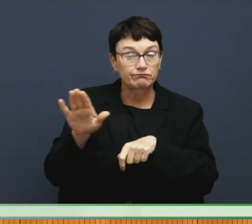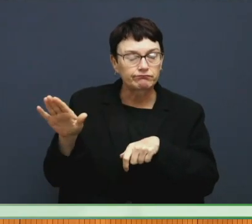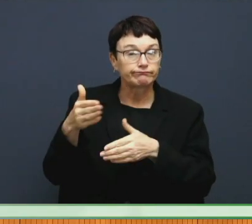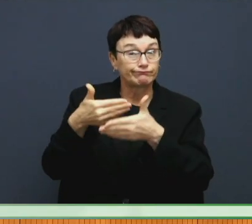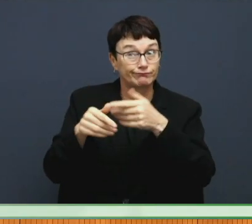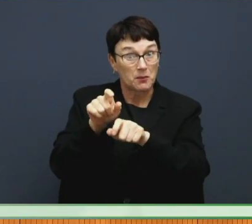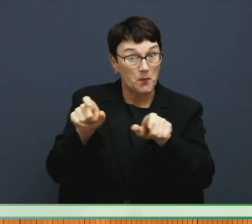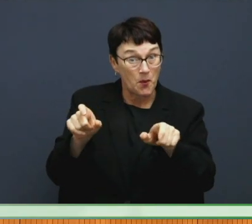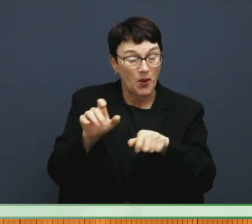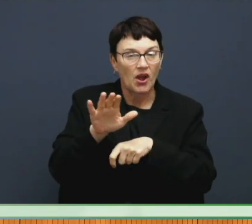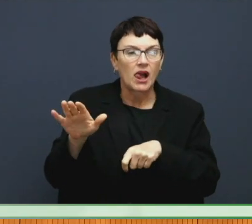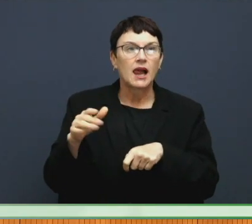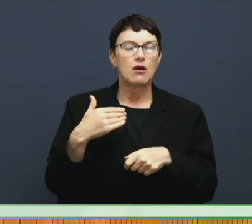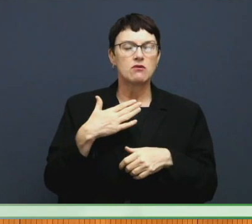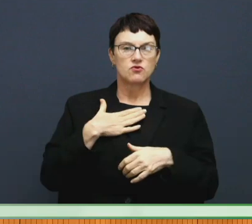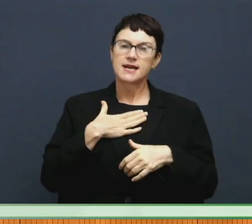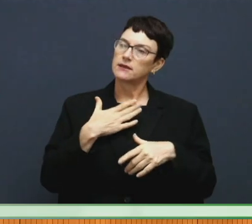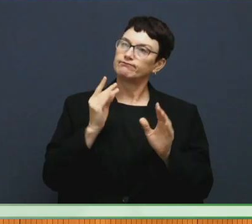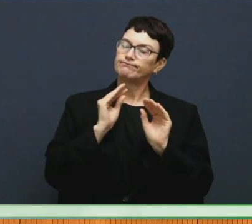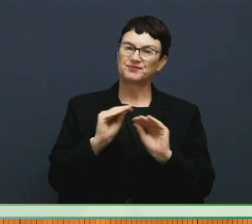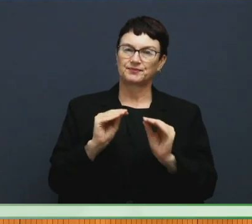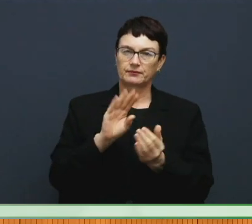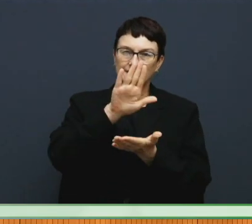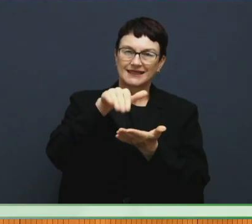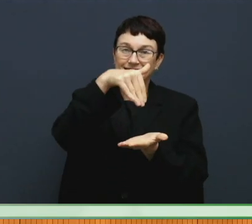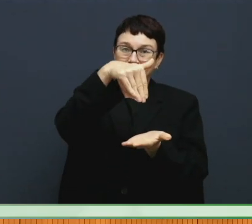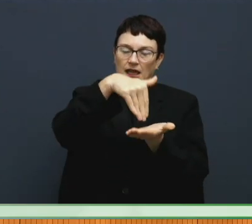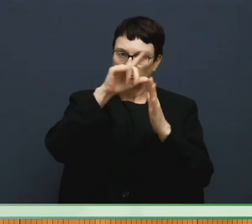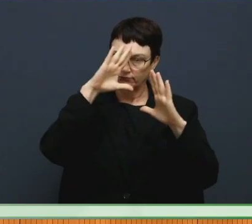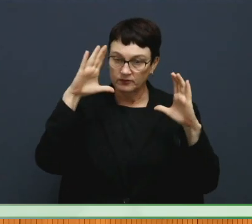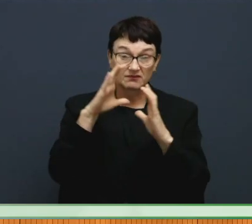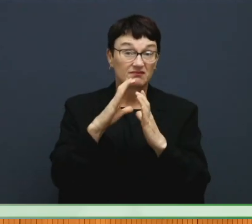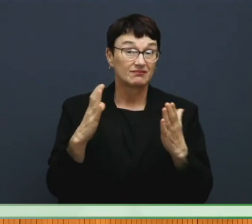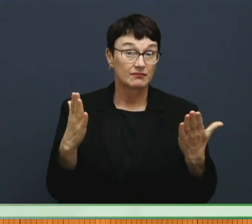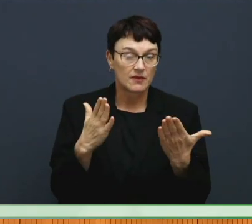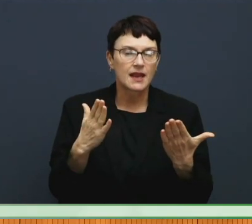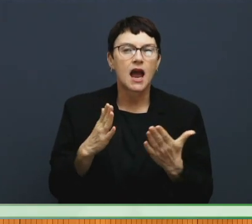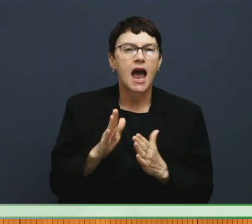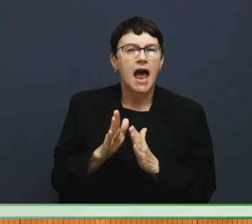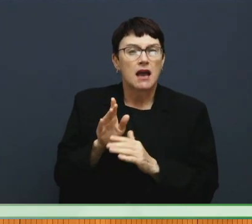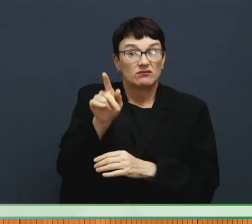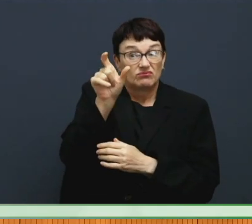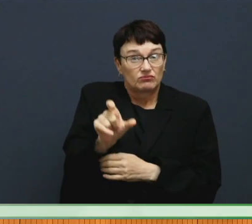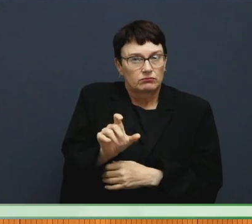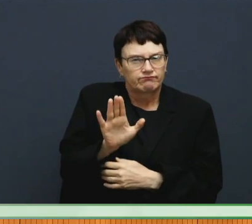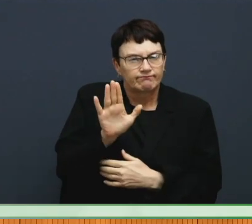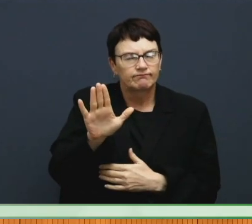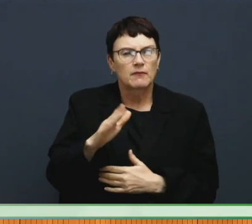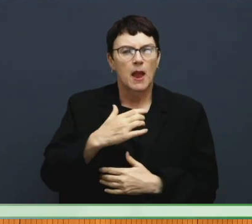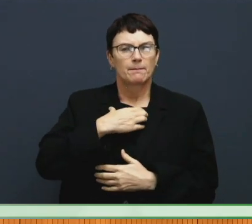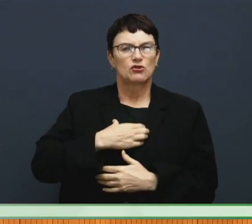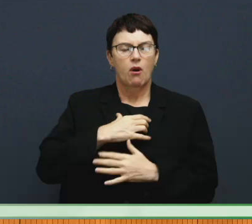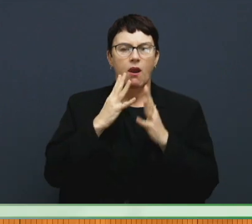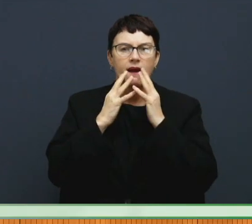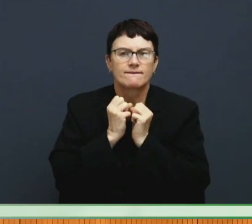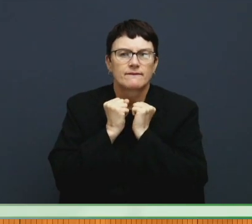courses centered on the realization of students' personal values. The visual communication design